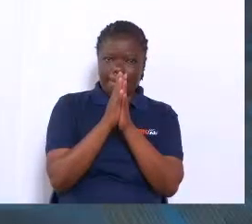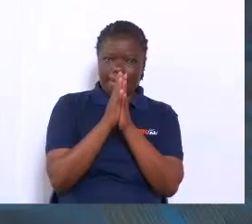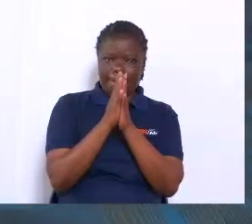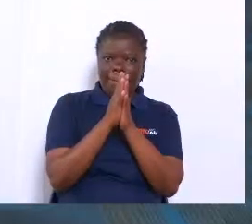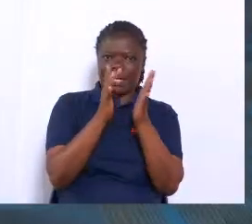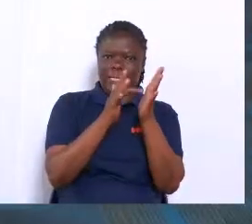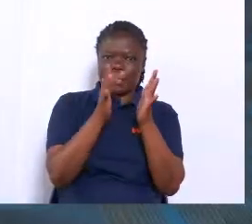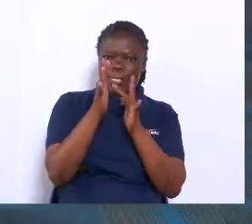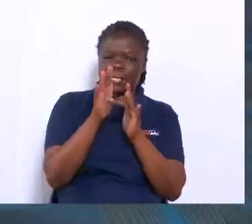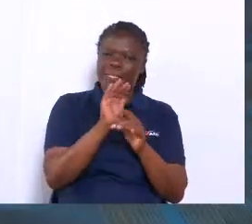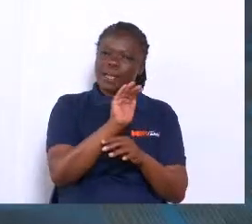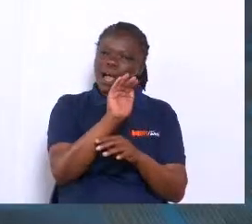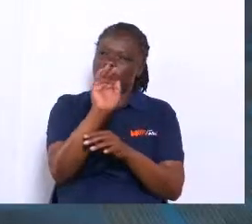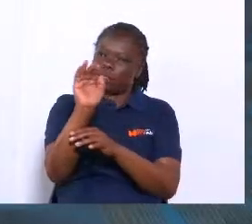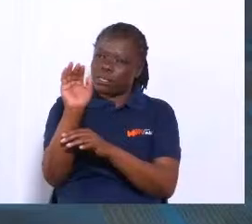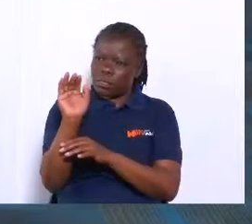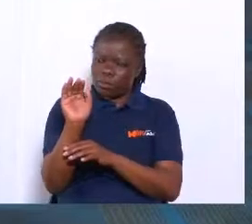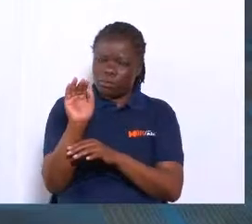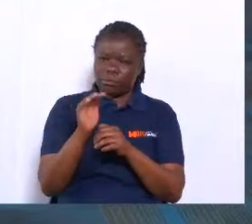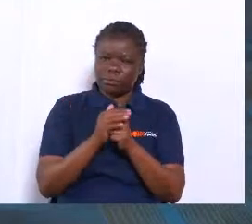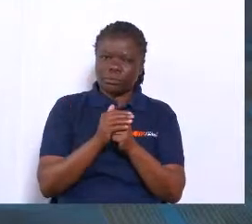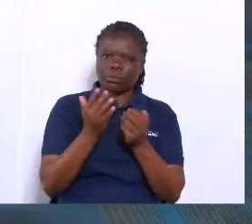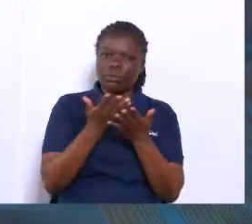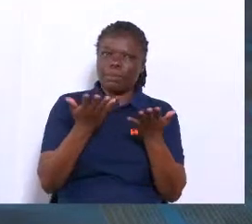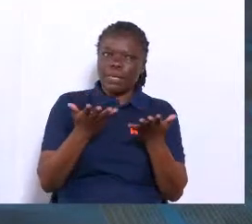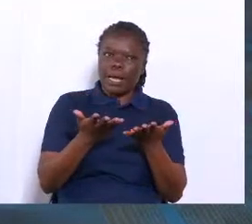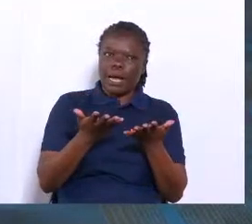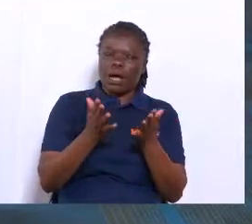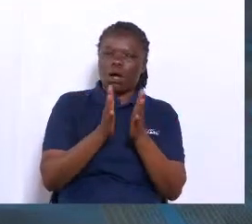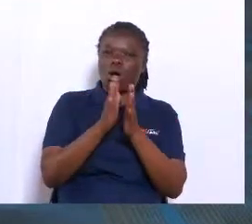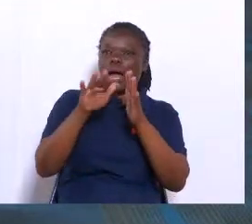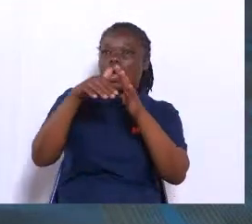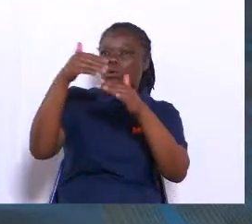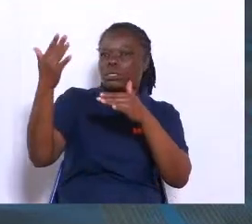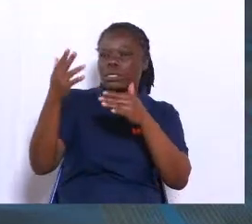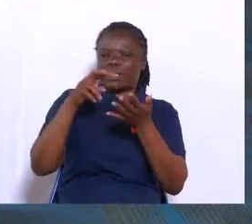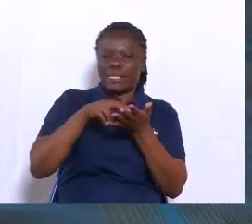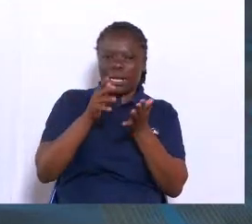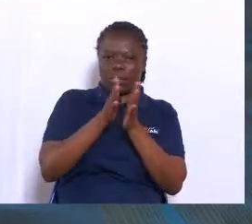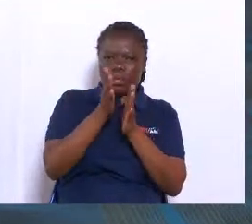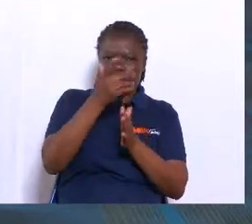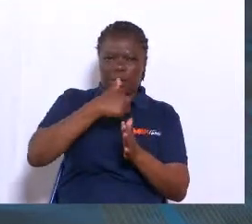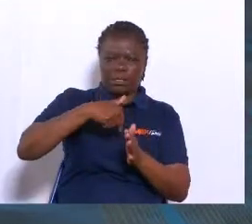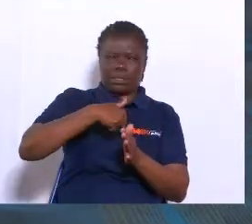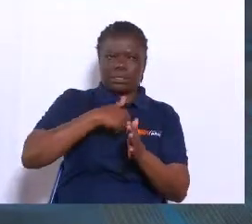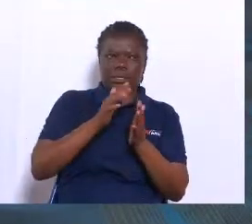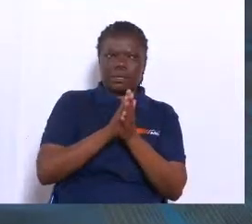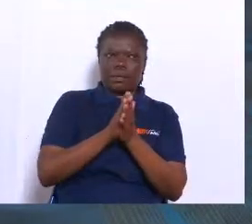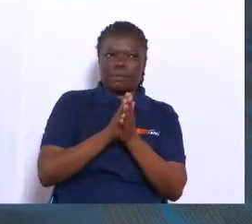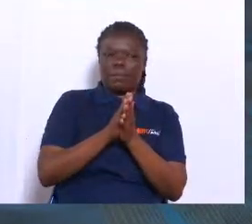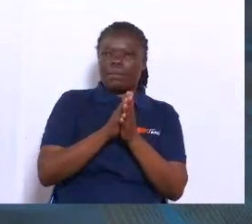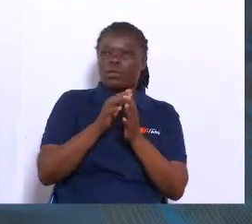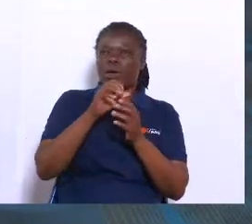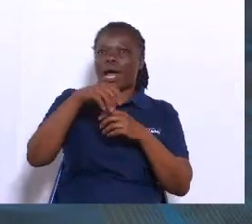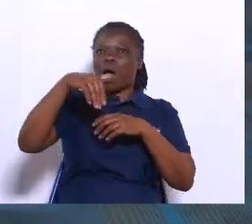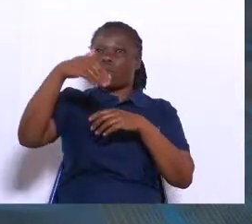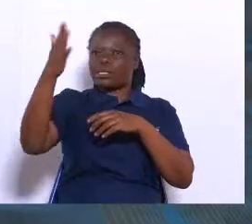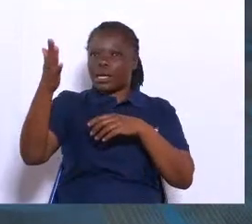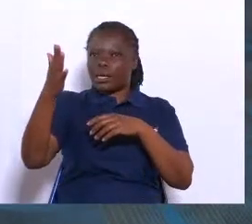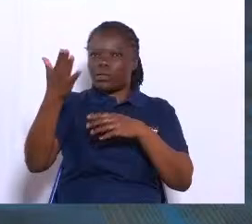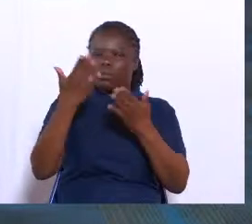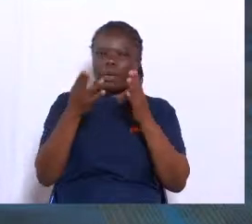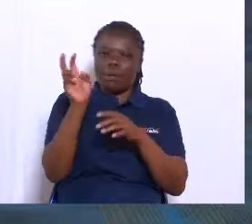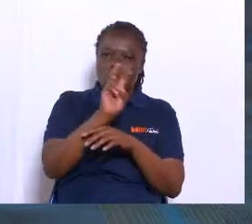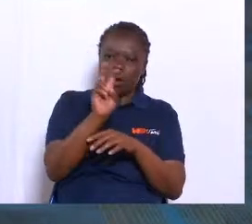is appealing to your heart. You may be out here in the tent. Stand with us. You may be on the side here. Stand with us. You may be